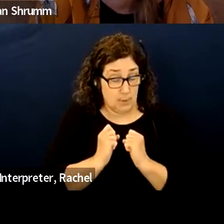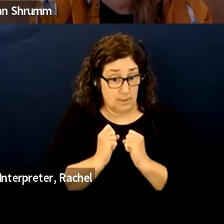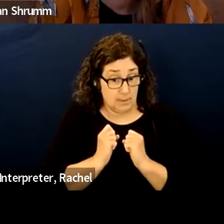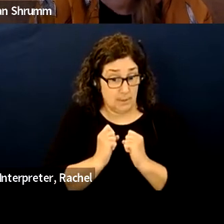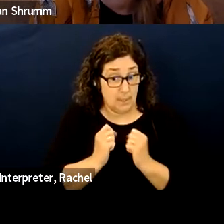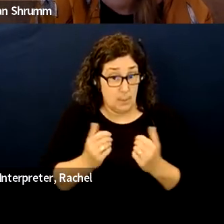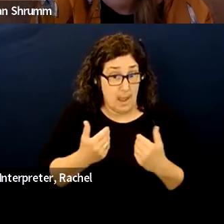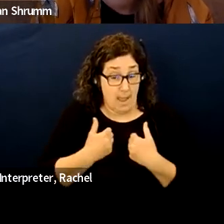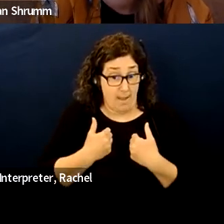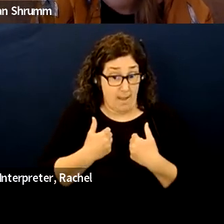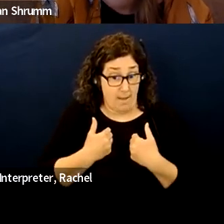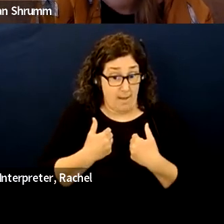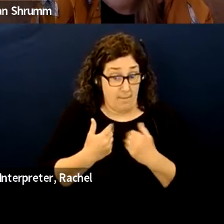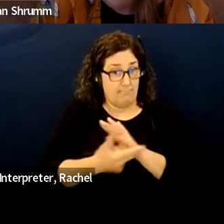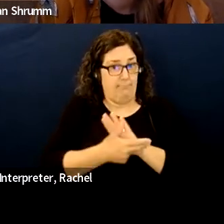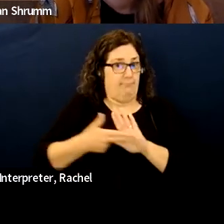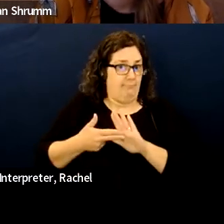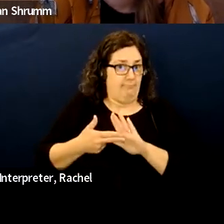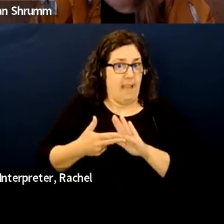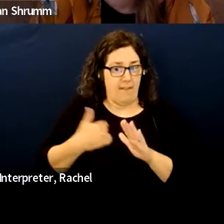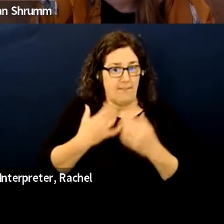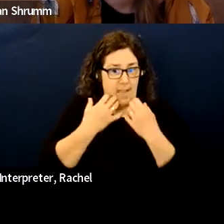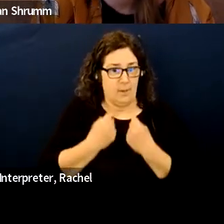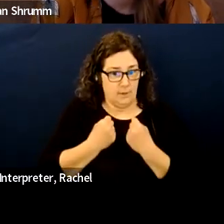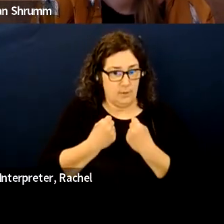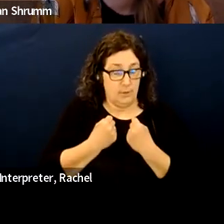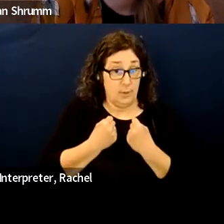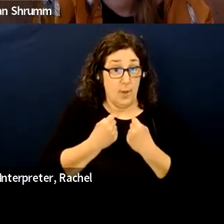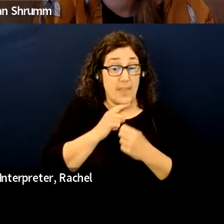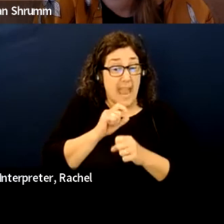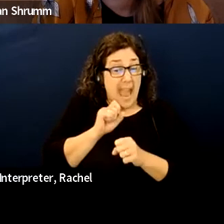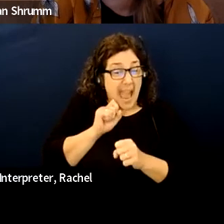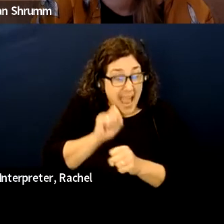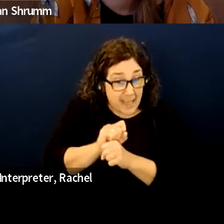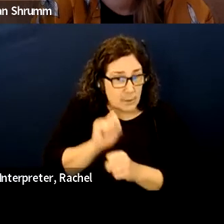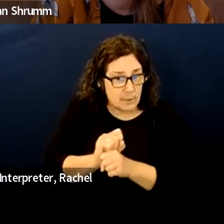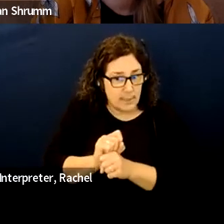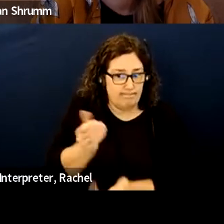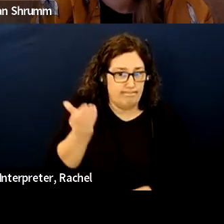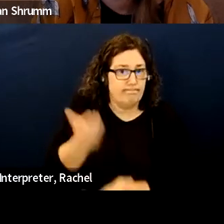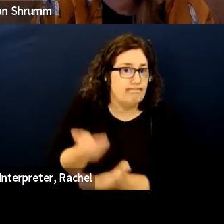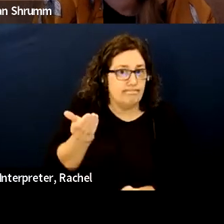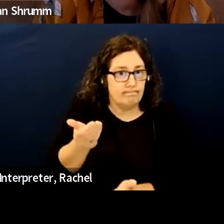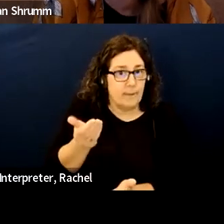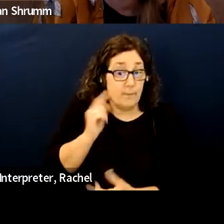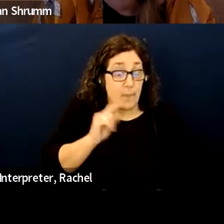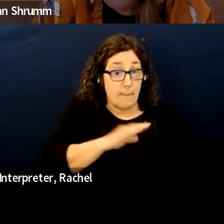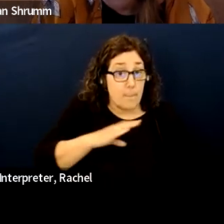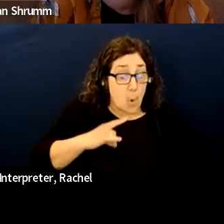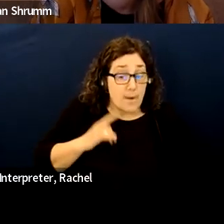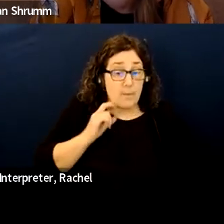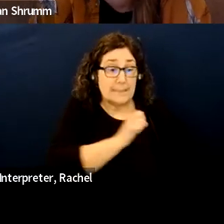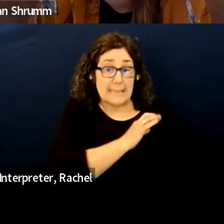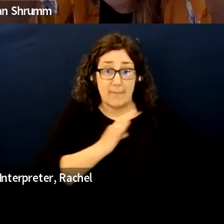we have as arts organizations, are those actually coming through for the board, for staff,